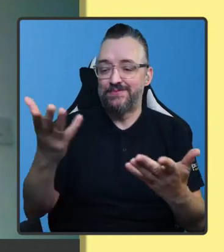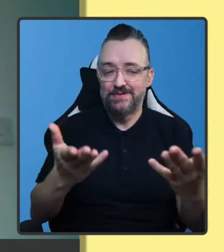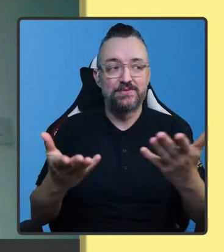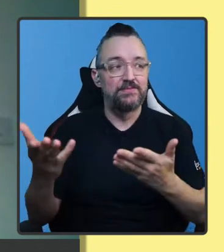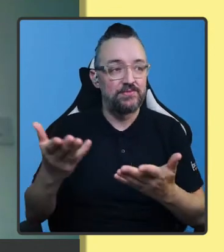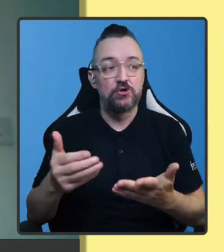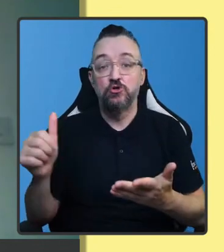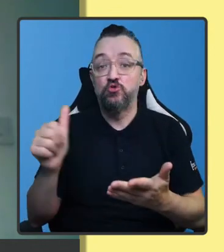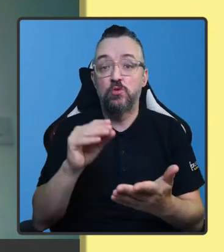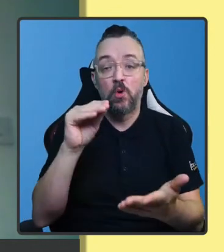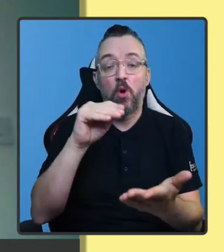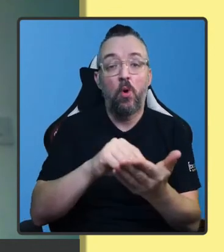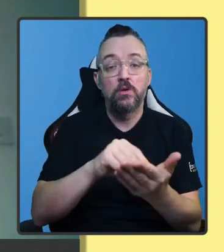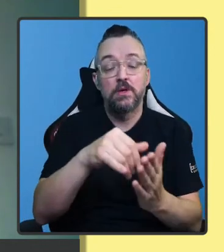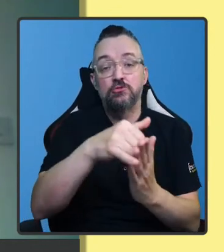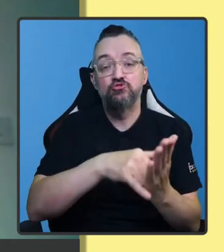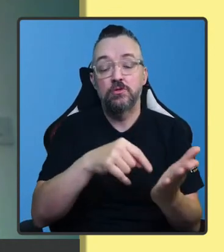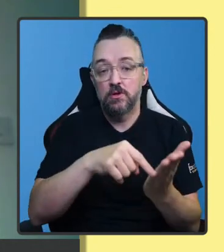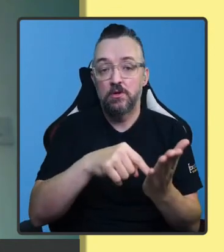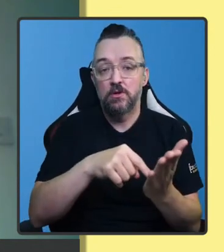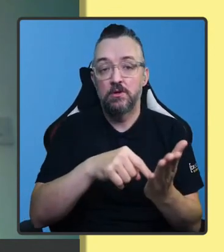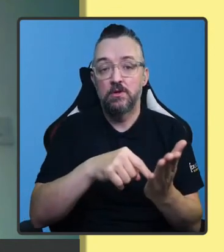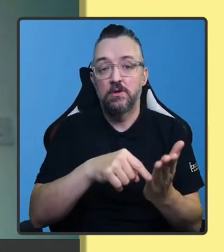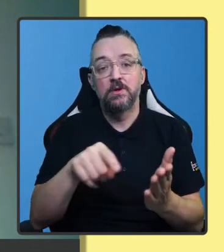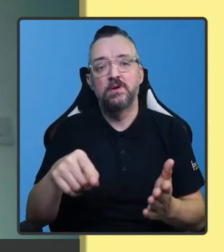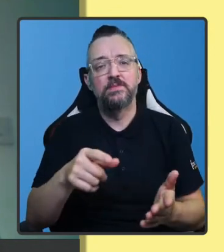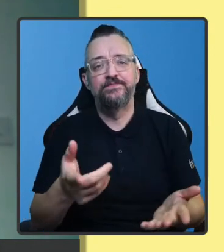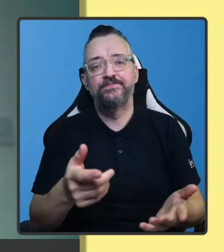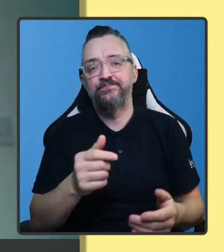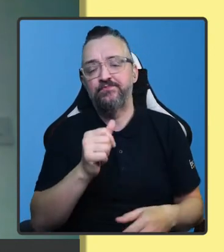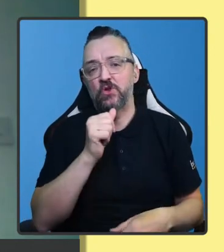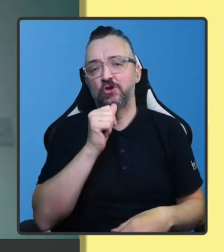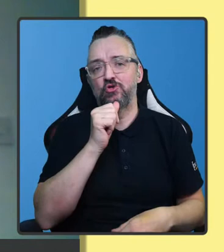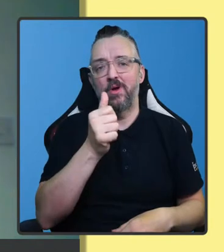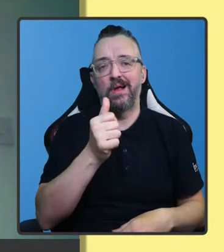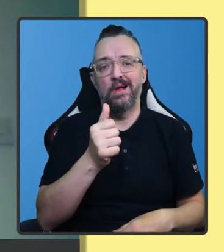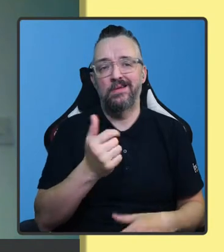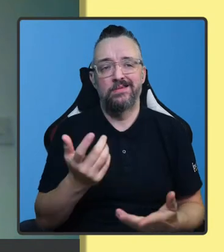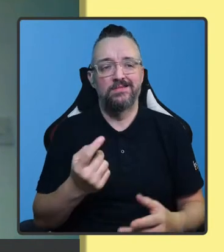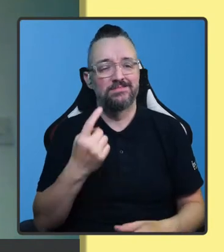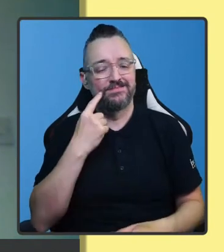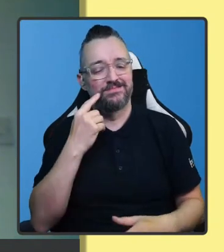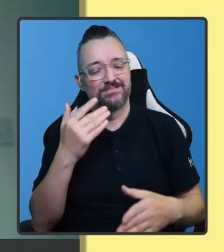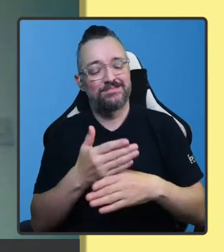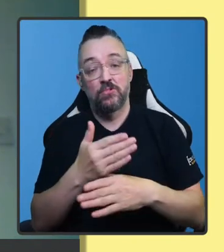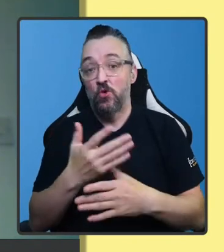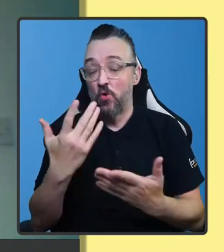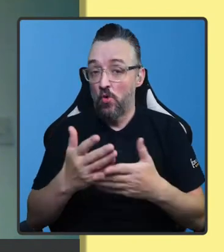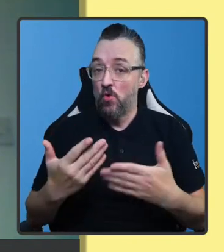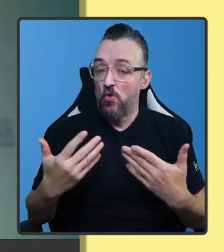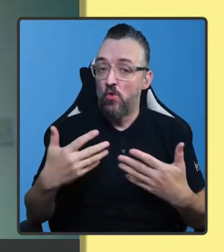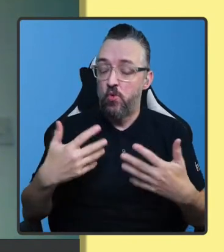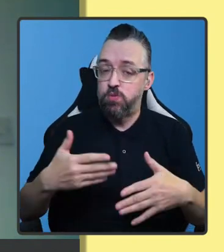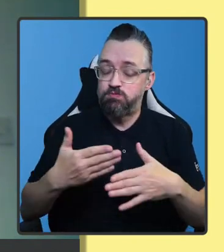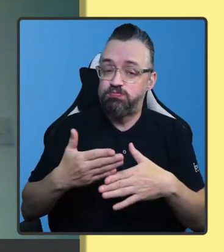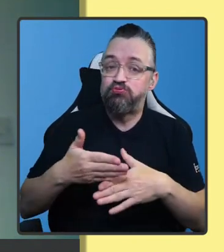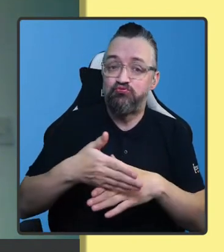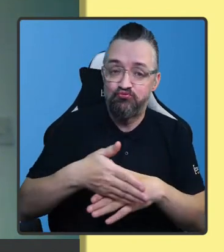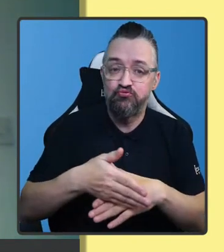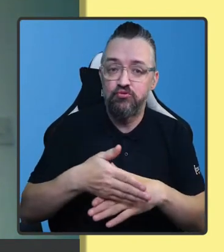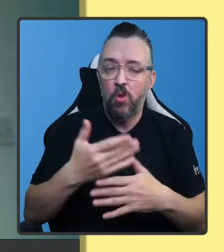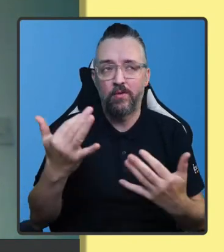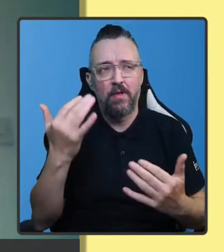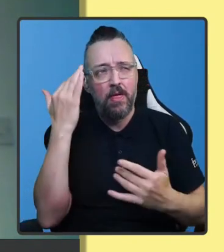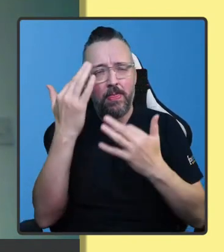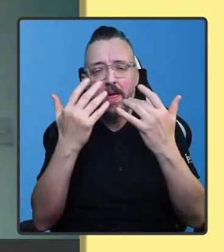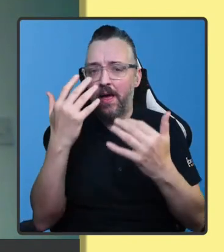agenda. And this isn't a trivial operation for the committee. It involves a great deal of work and a great deal of thinking. But it also